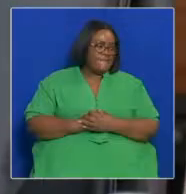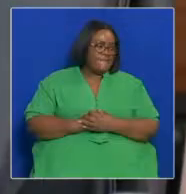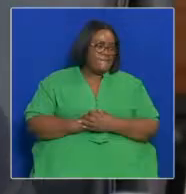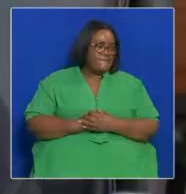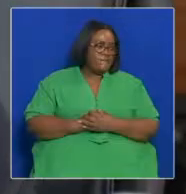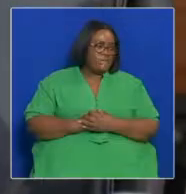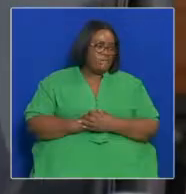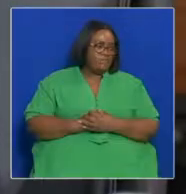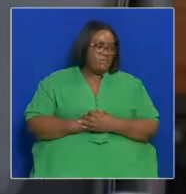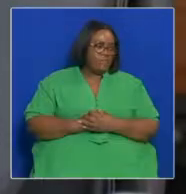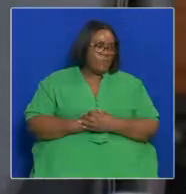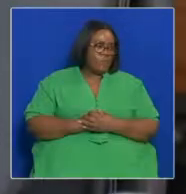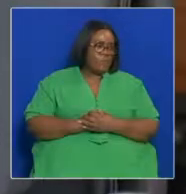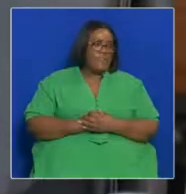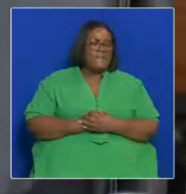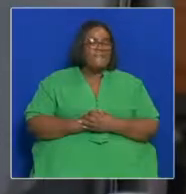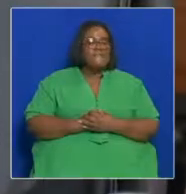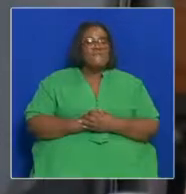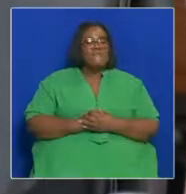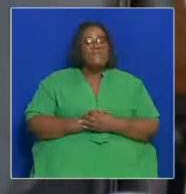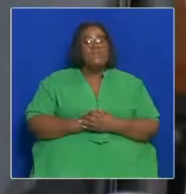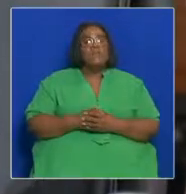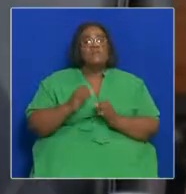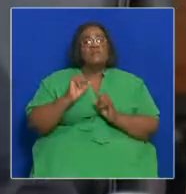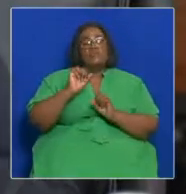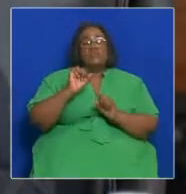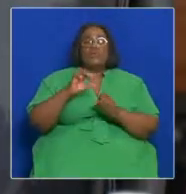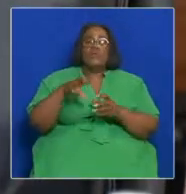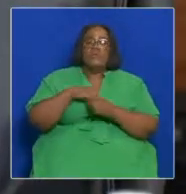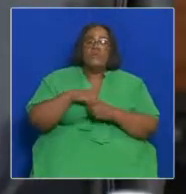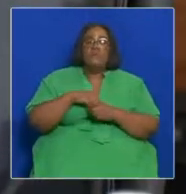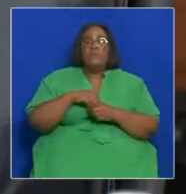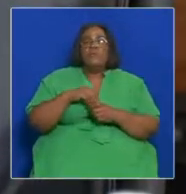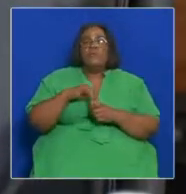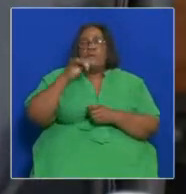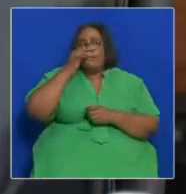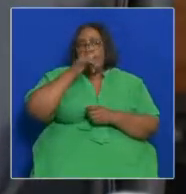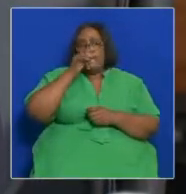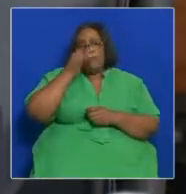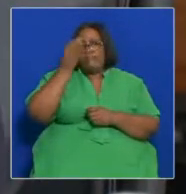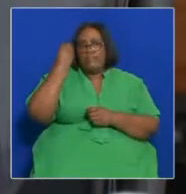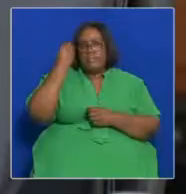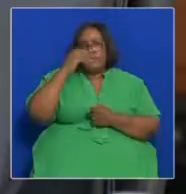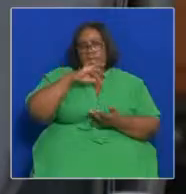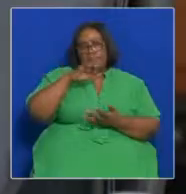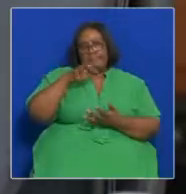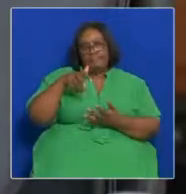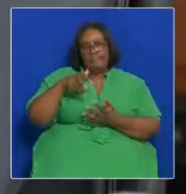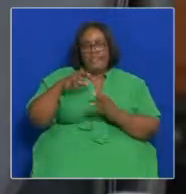in the crime intelligence-related investigations. Chair,